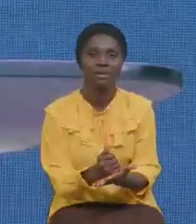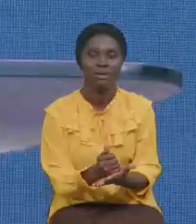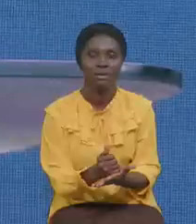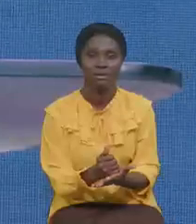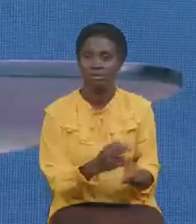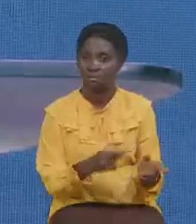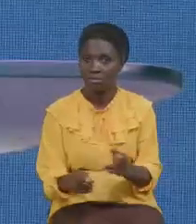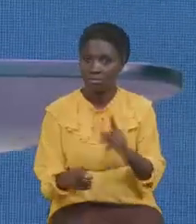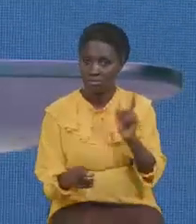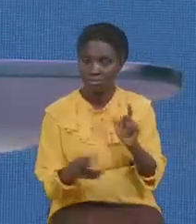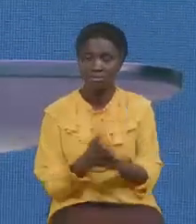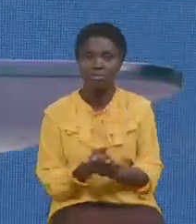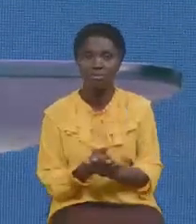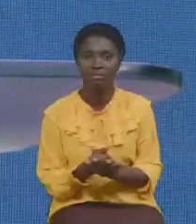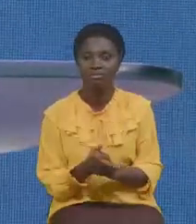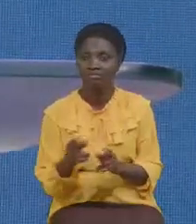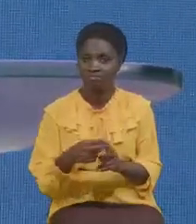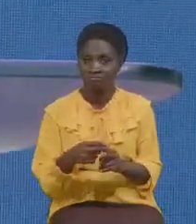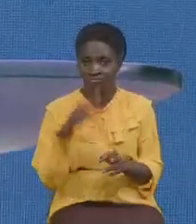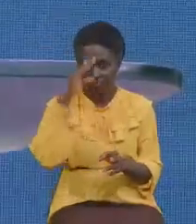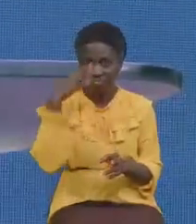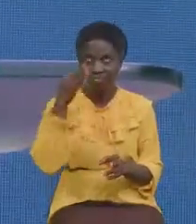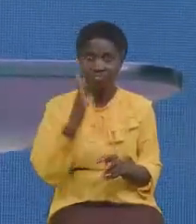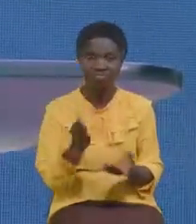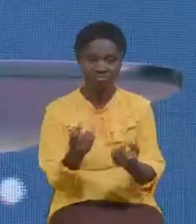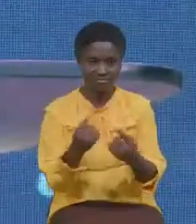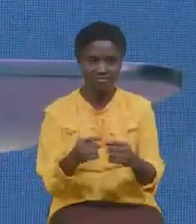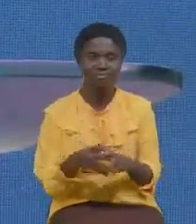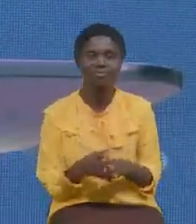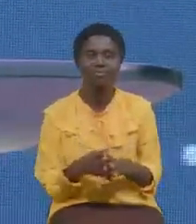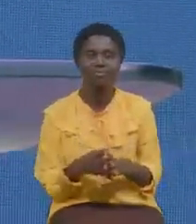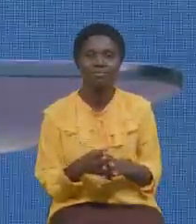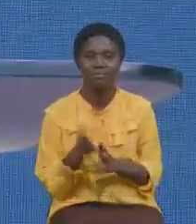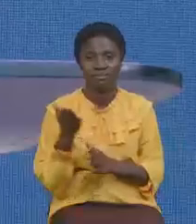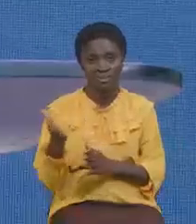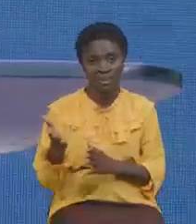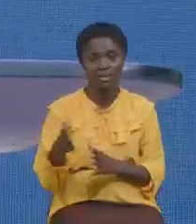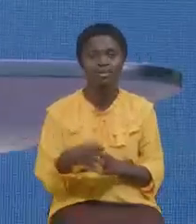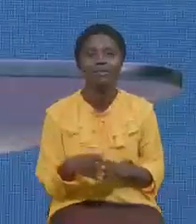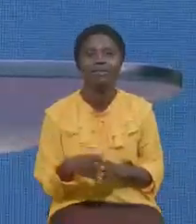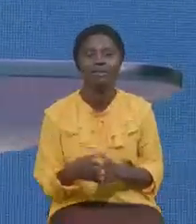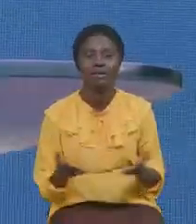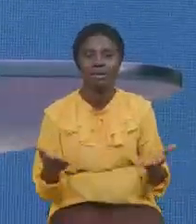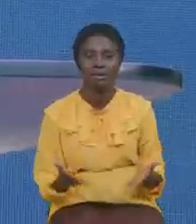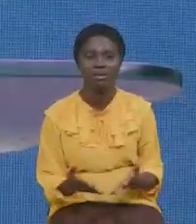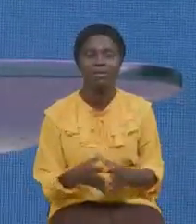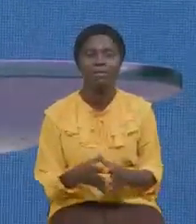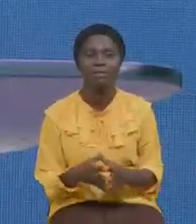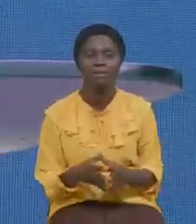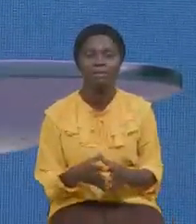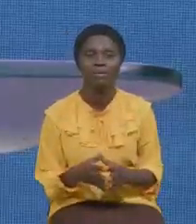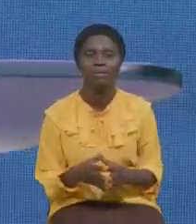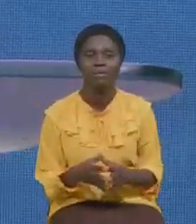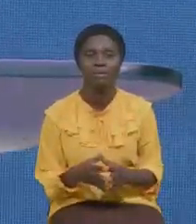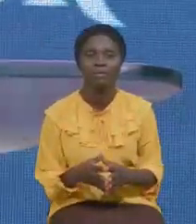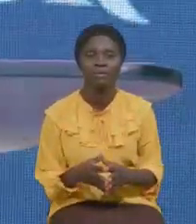you ready? Very soon the man of God is coming. Right there at the Alpha location. And